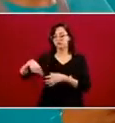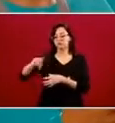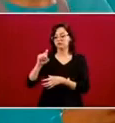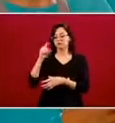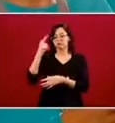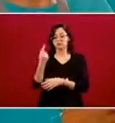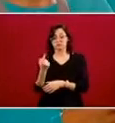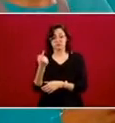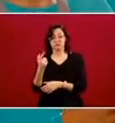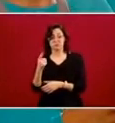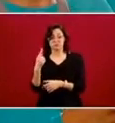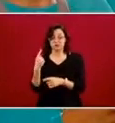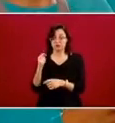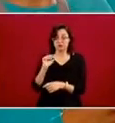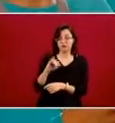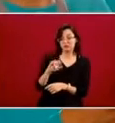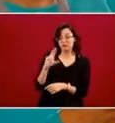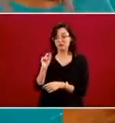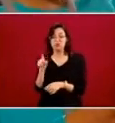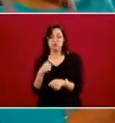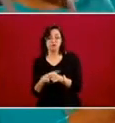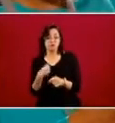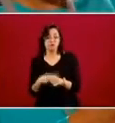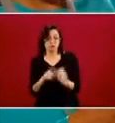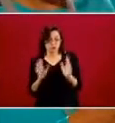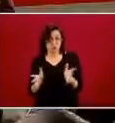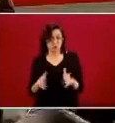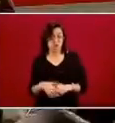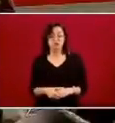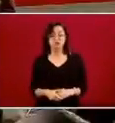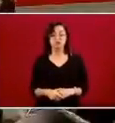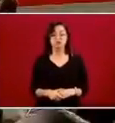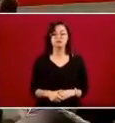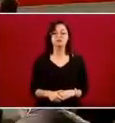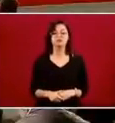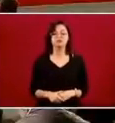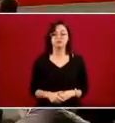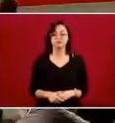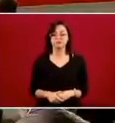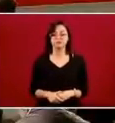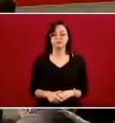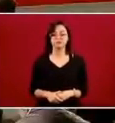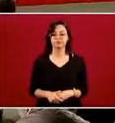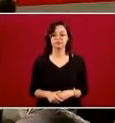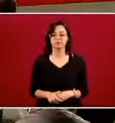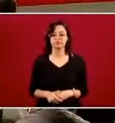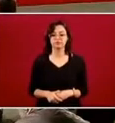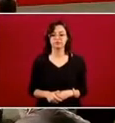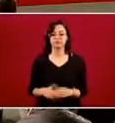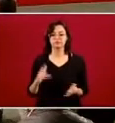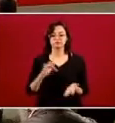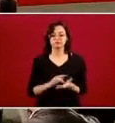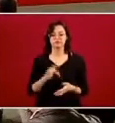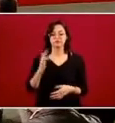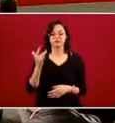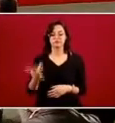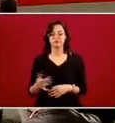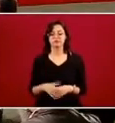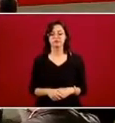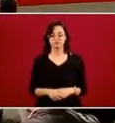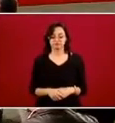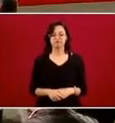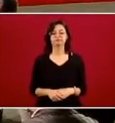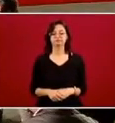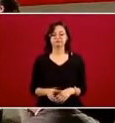Monclova? And out of the other ones that were isolated, has any of them